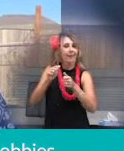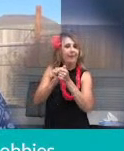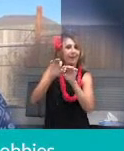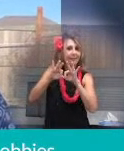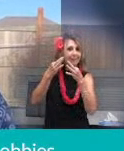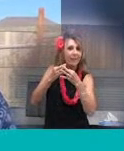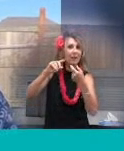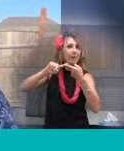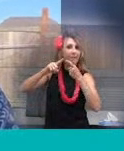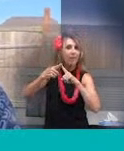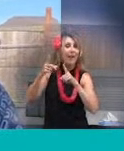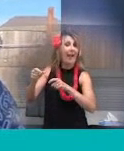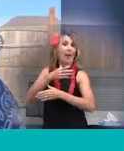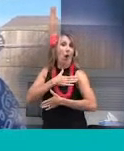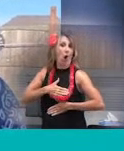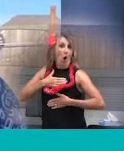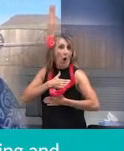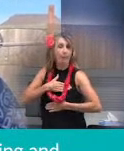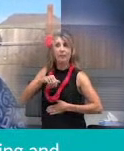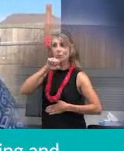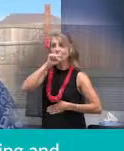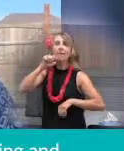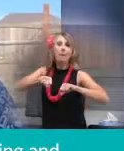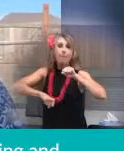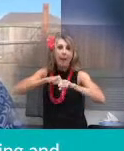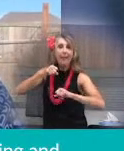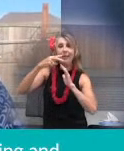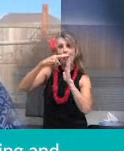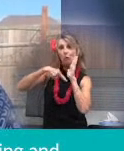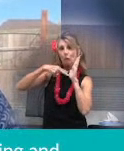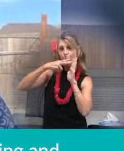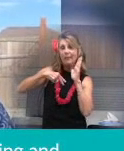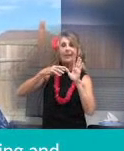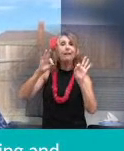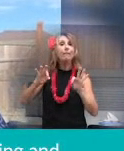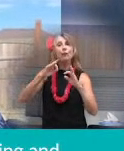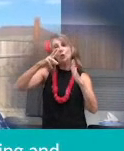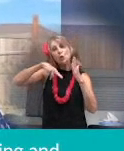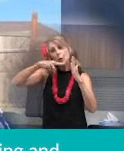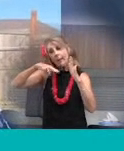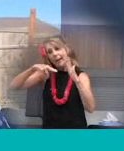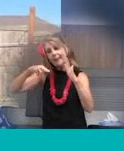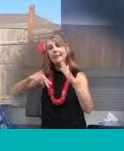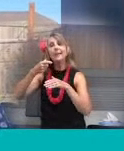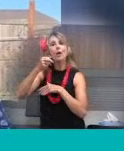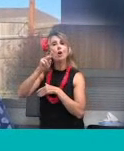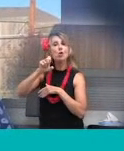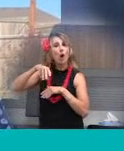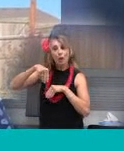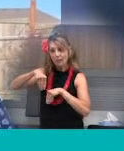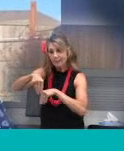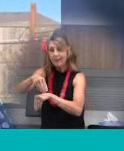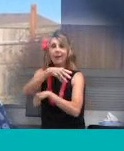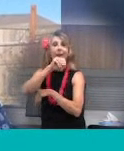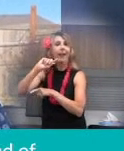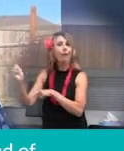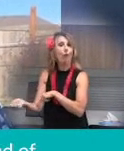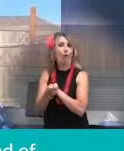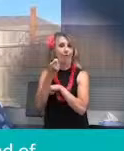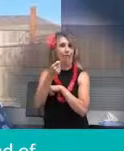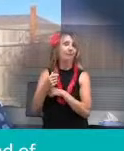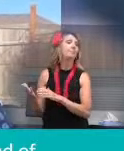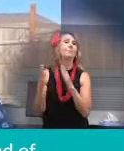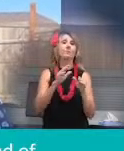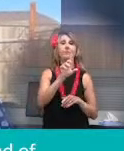time with her hobbies, which includes biking, reading, painting furniture, gardening, and golf.